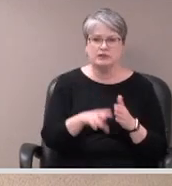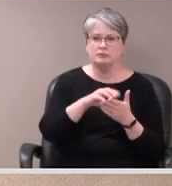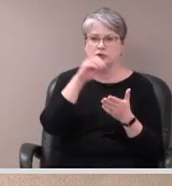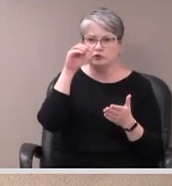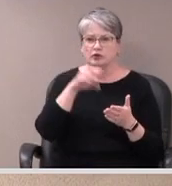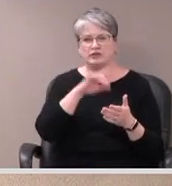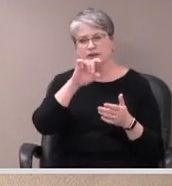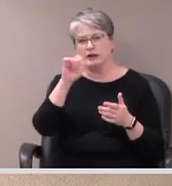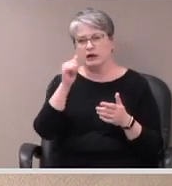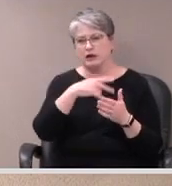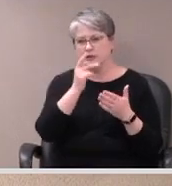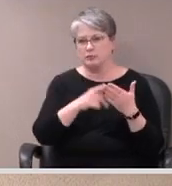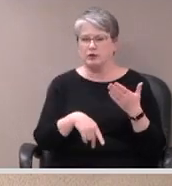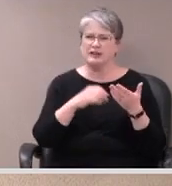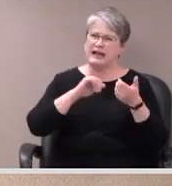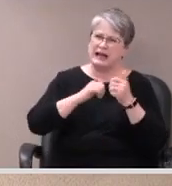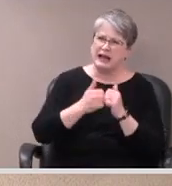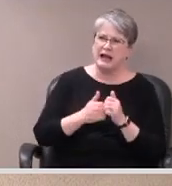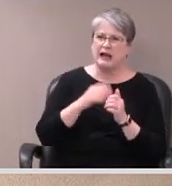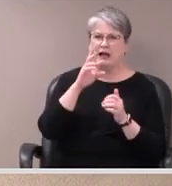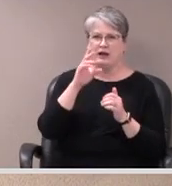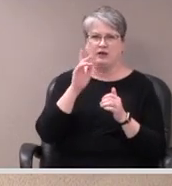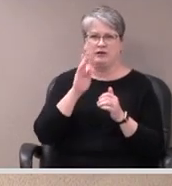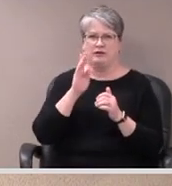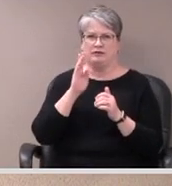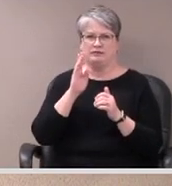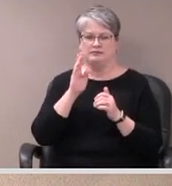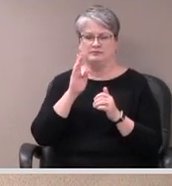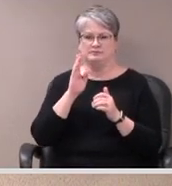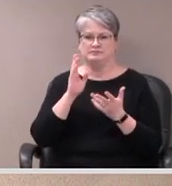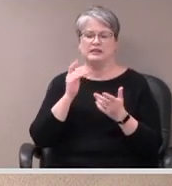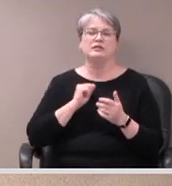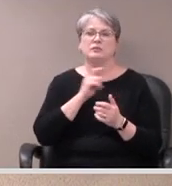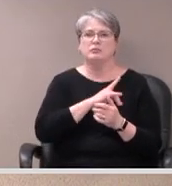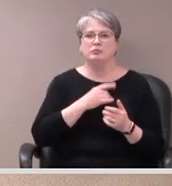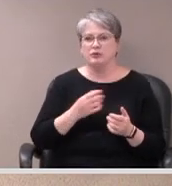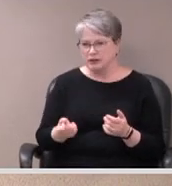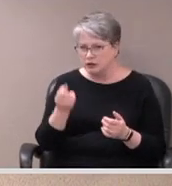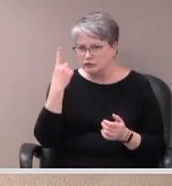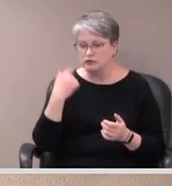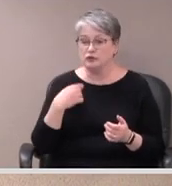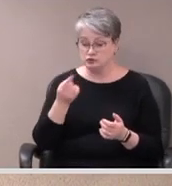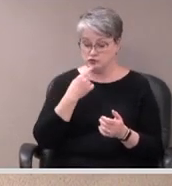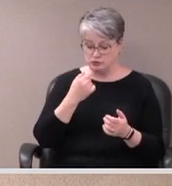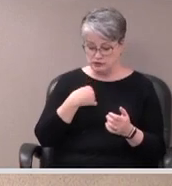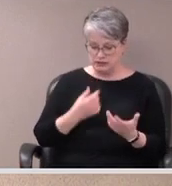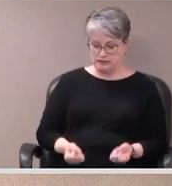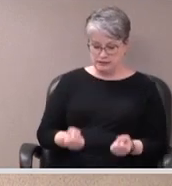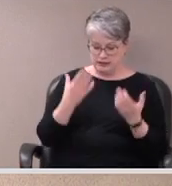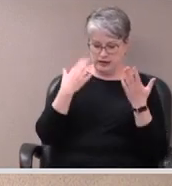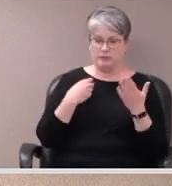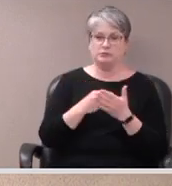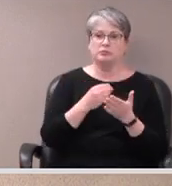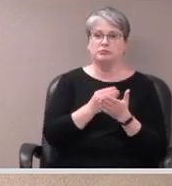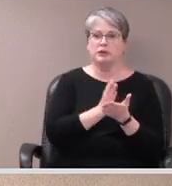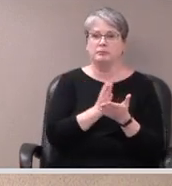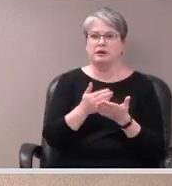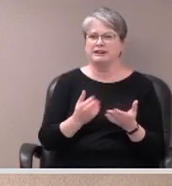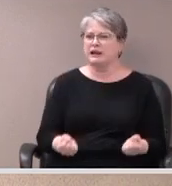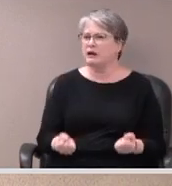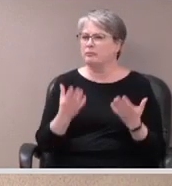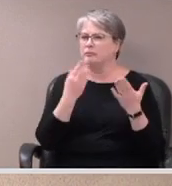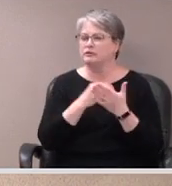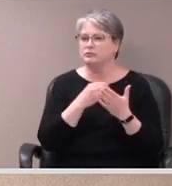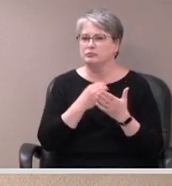other programs. So how does the board understand? You tell us what the amount that we have budgeted. How much of that money